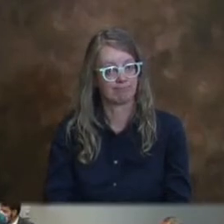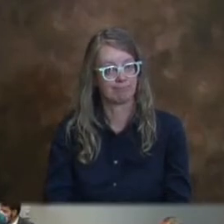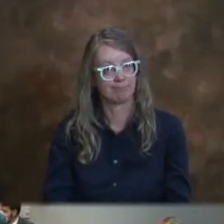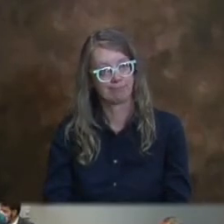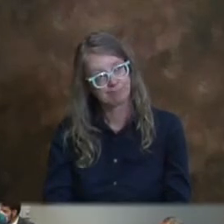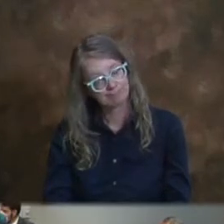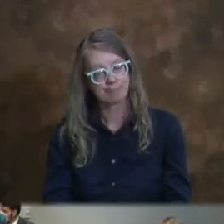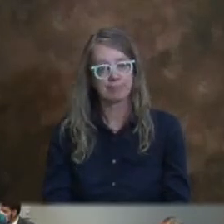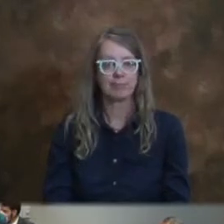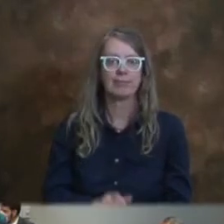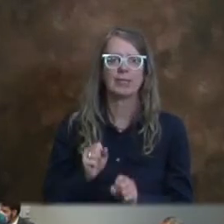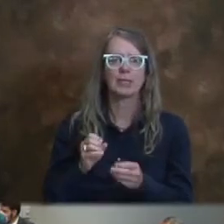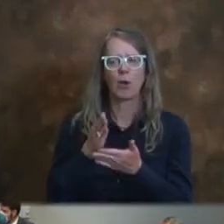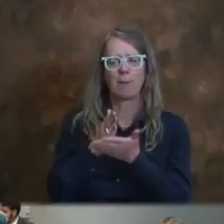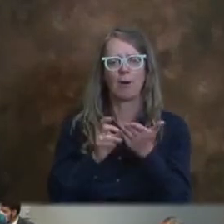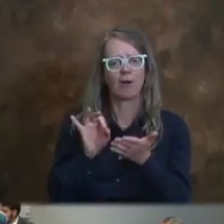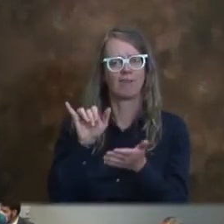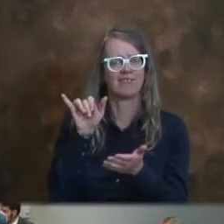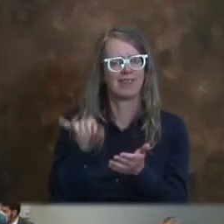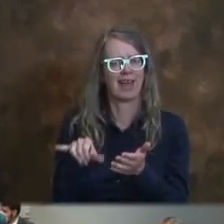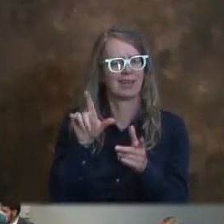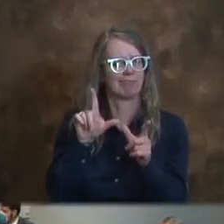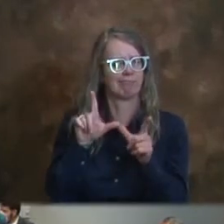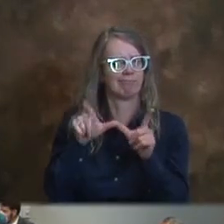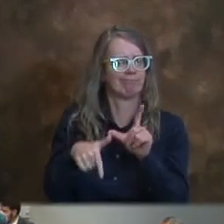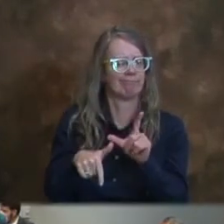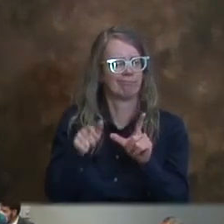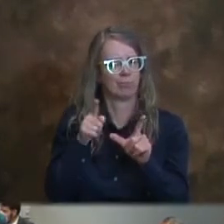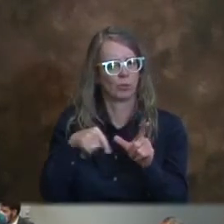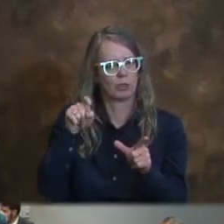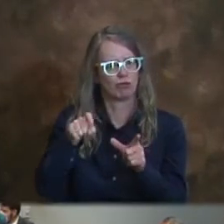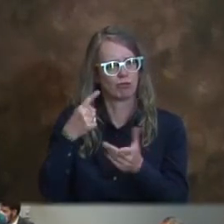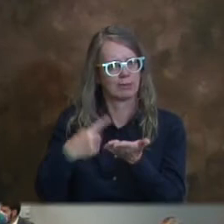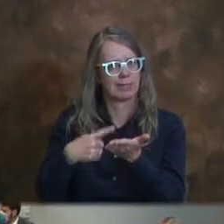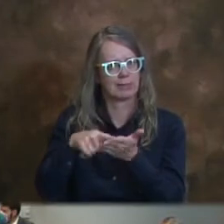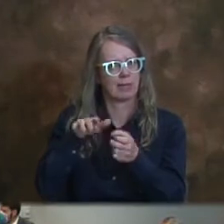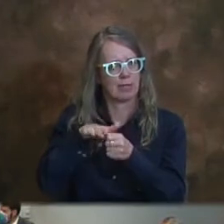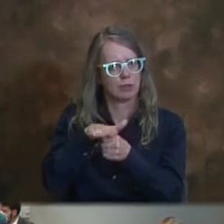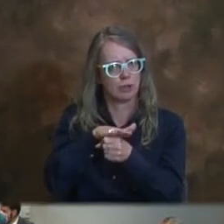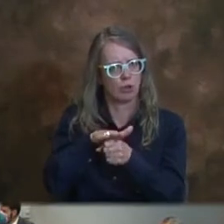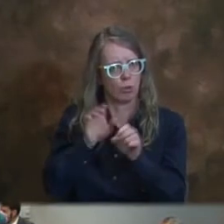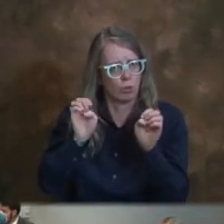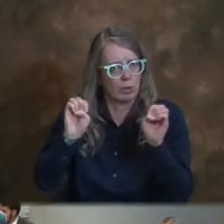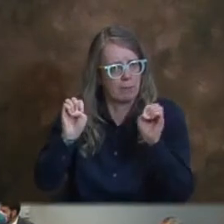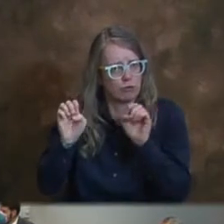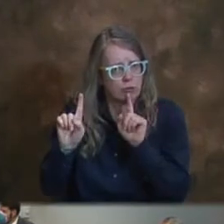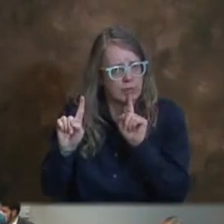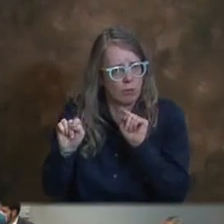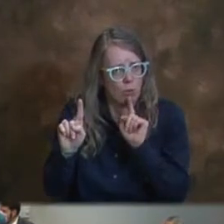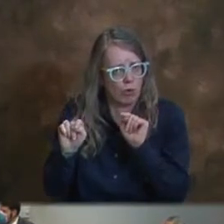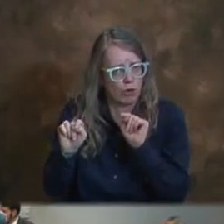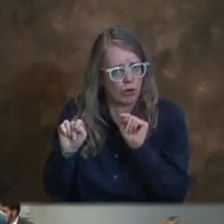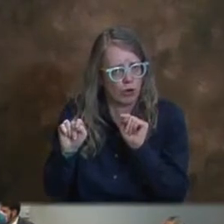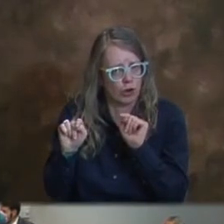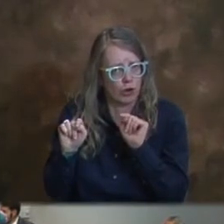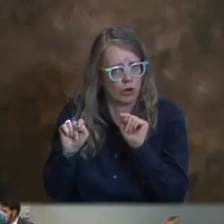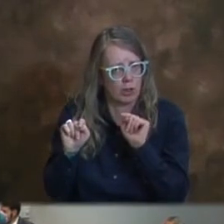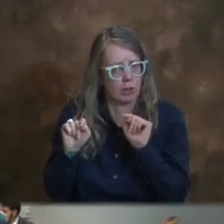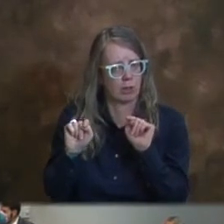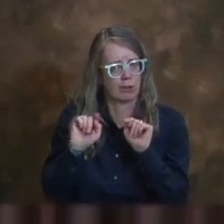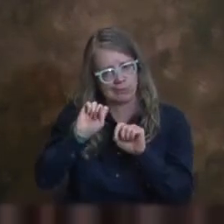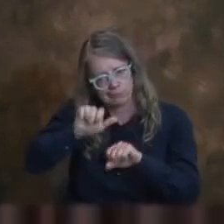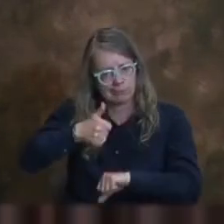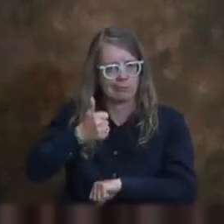So as part of that, we should also discuss the local emergency order that was put into place. It doesn't